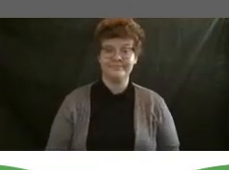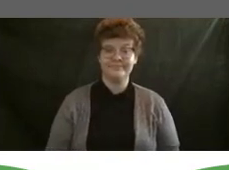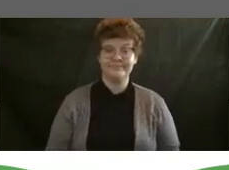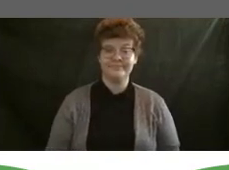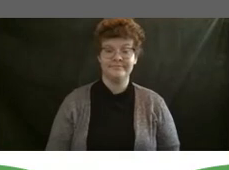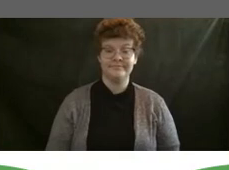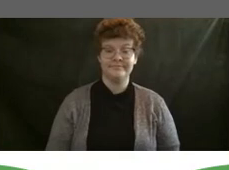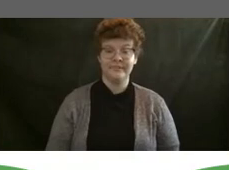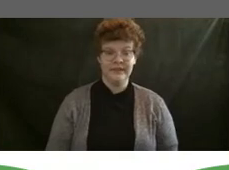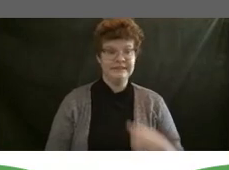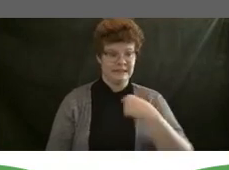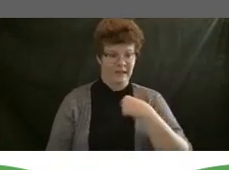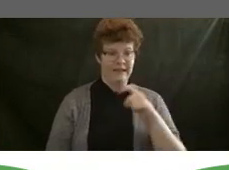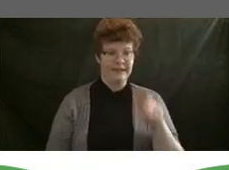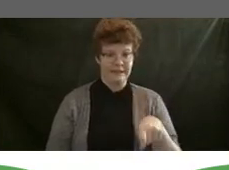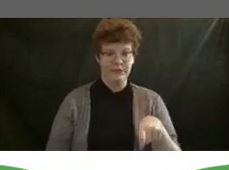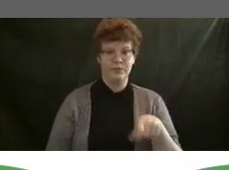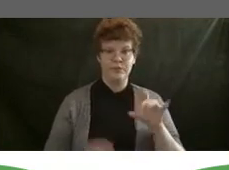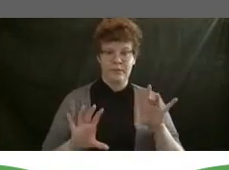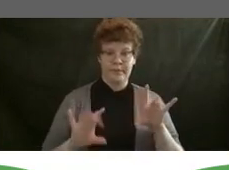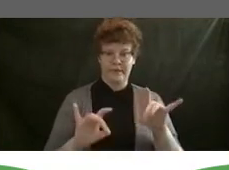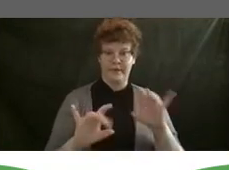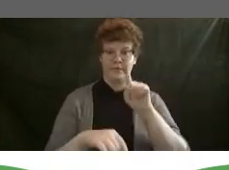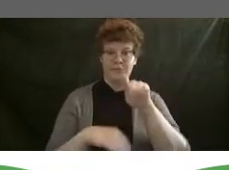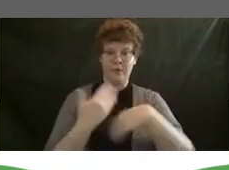Because I need to pick up those colors.